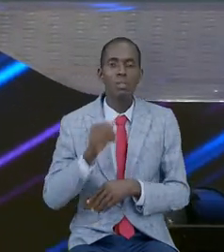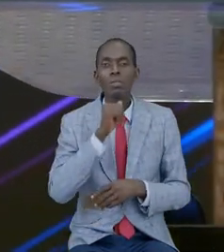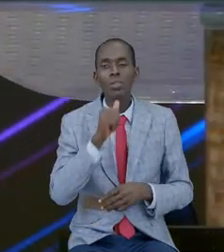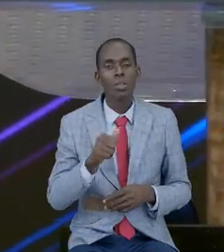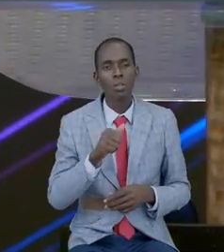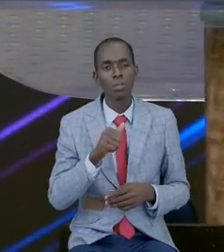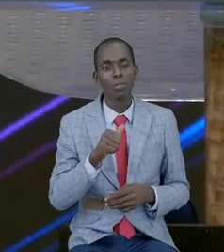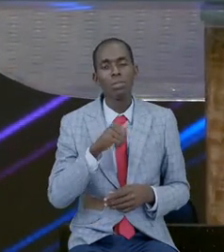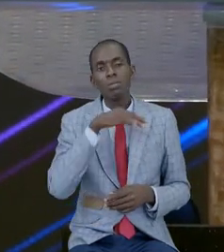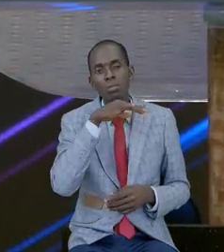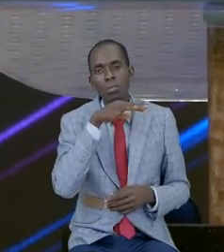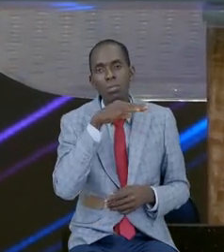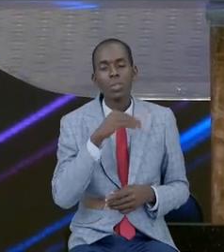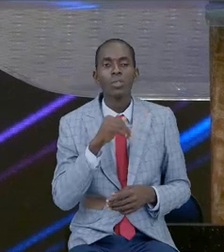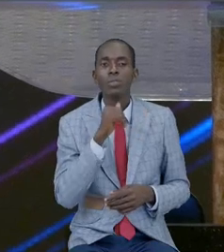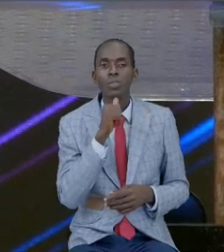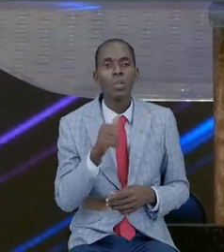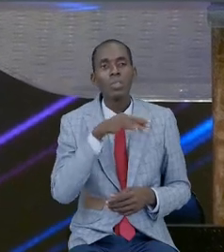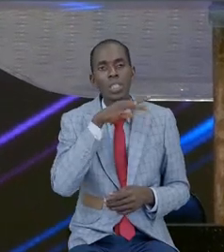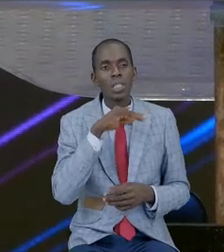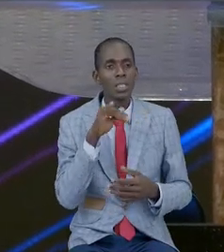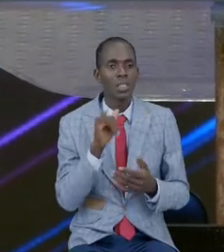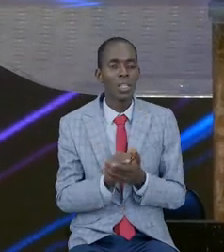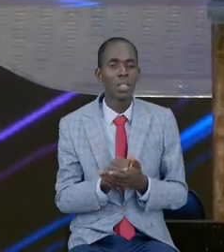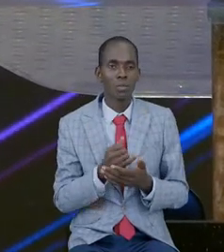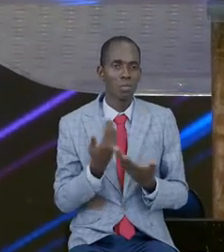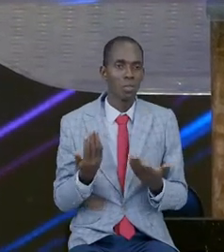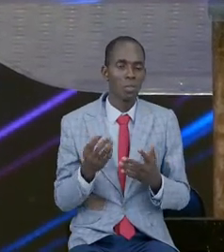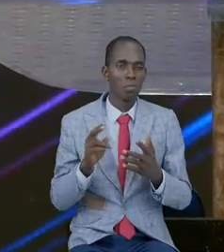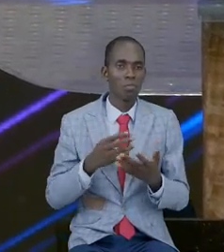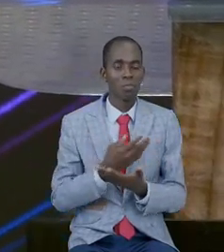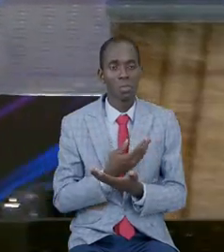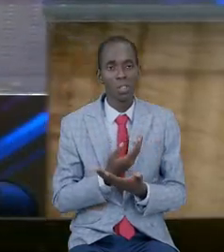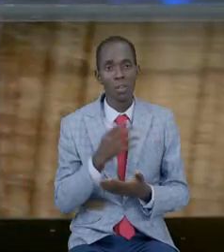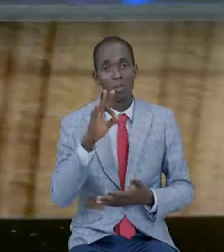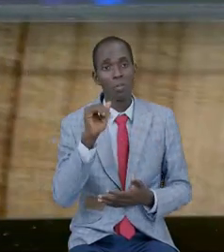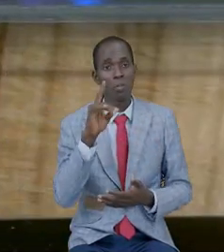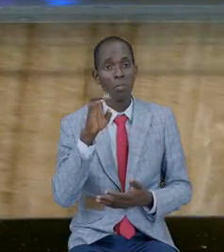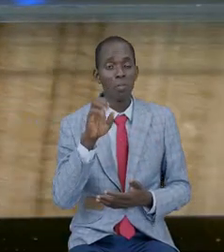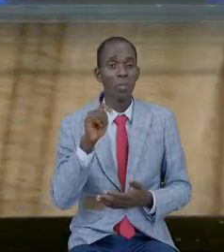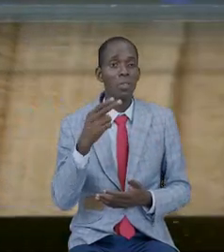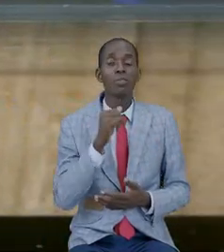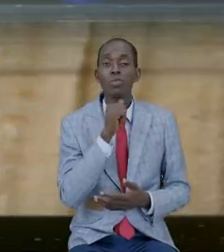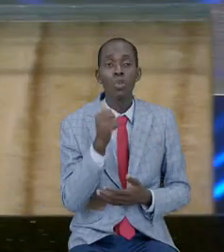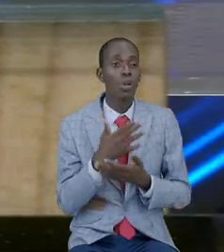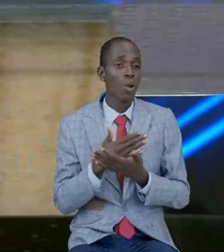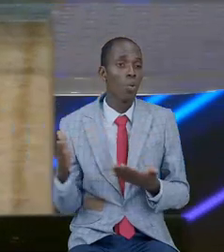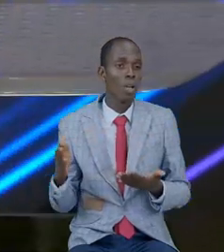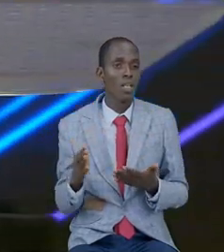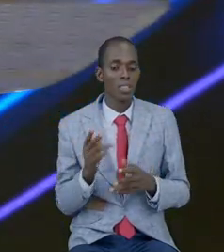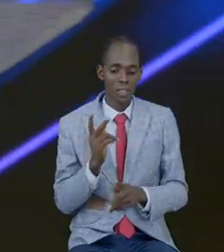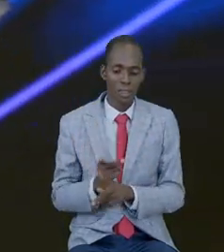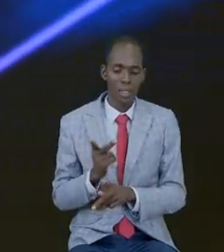on on defiled that faith is not how we research in